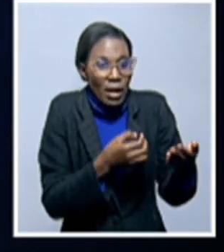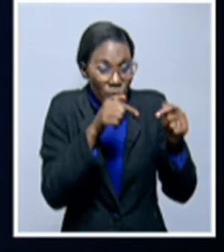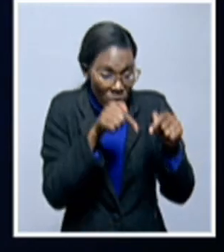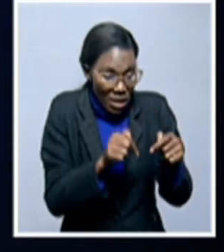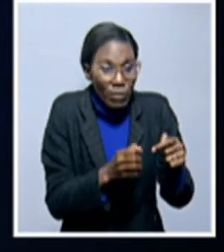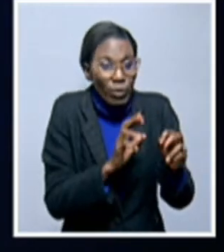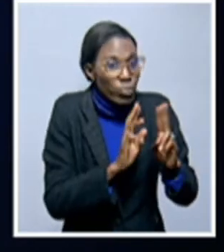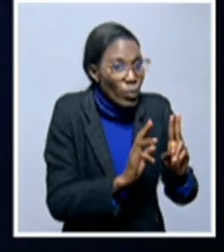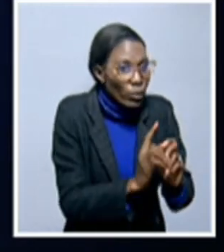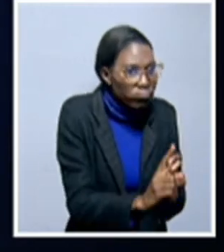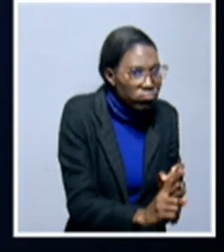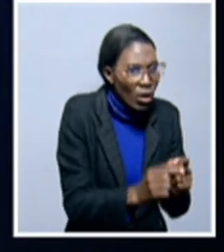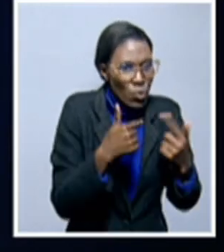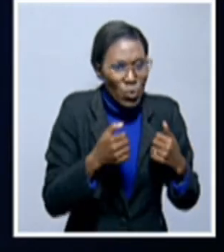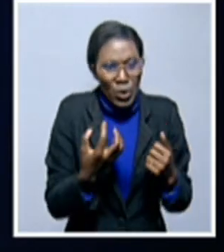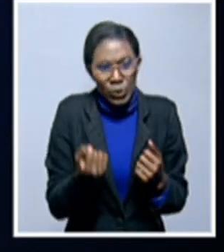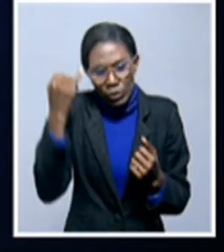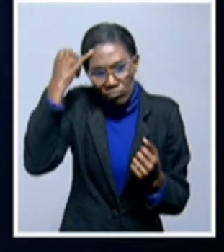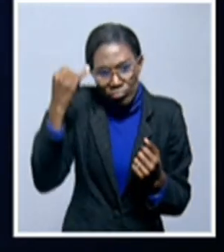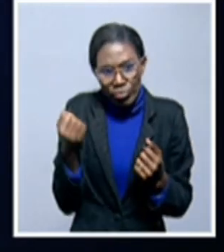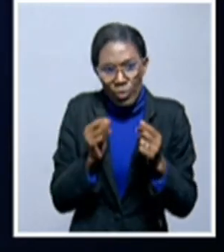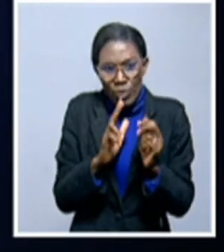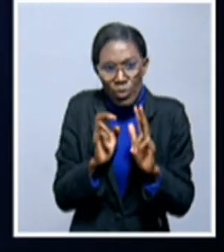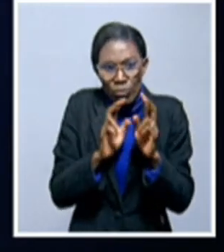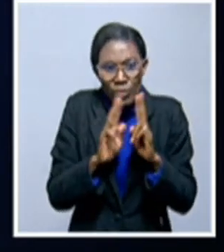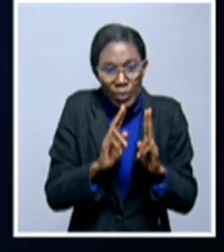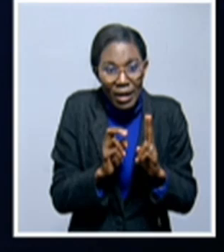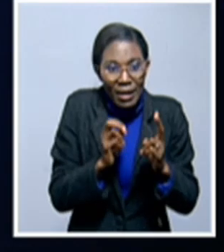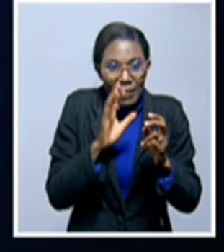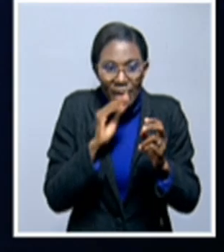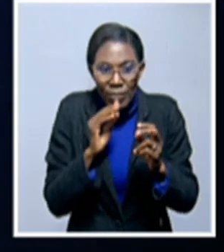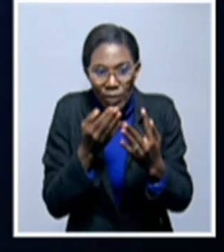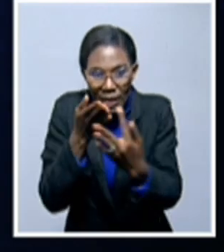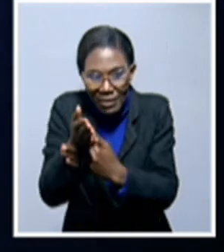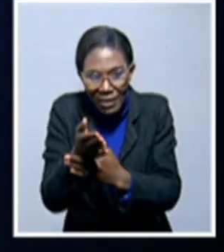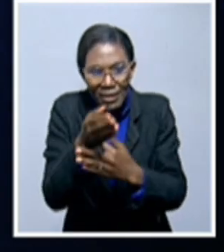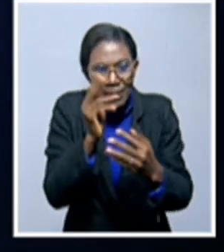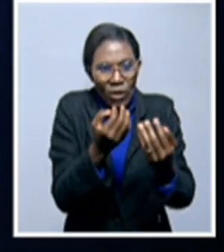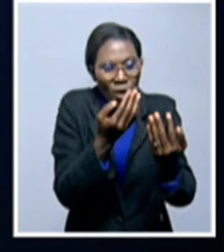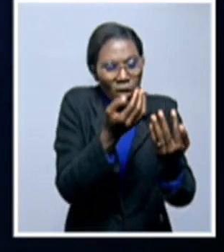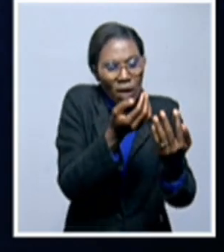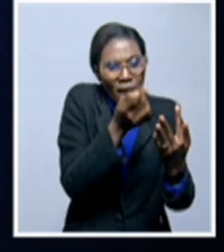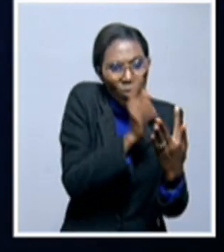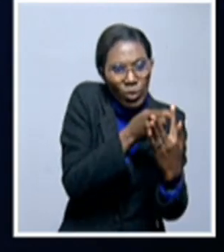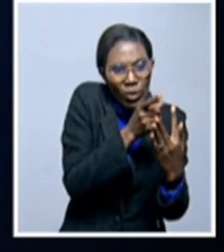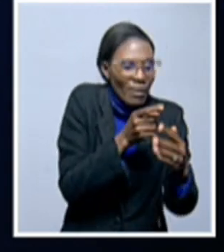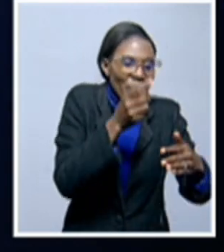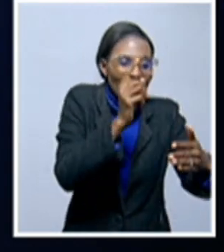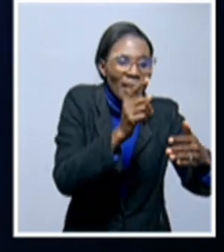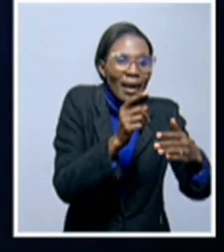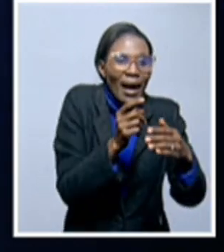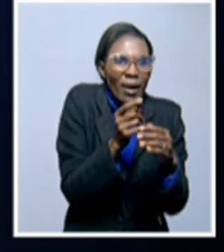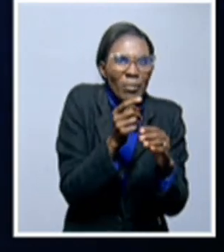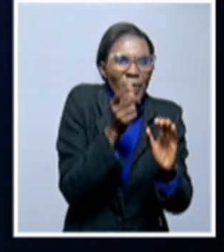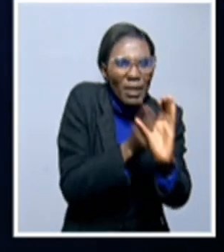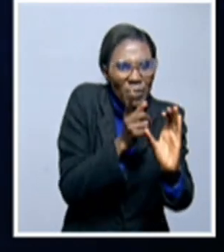Yes. We have a motion whereby they're going to discuss the accessibility and the affordability of alcohol and drugs rehabilitation centers in